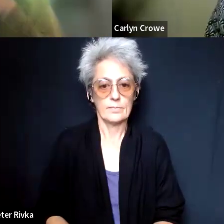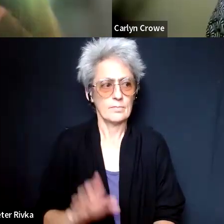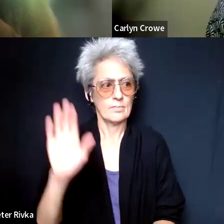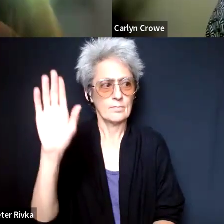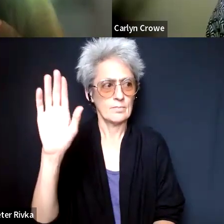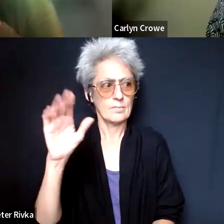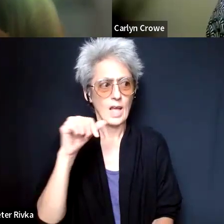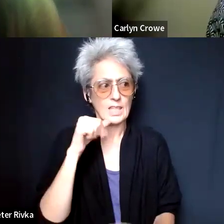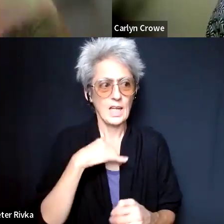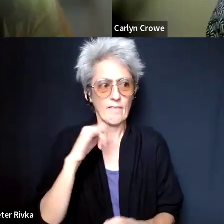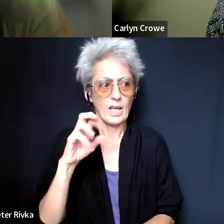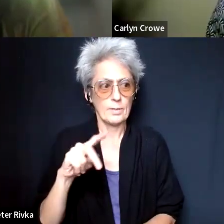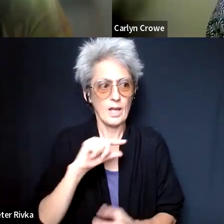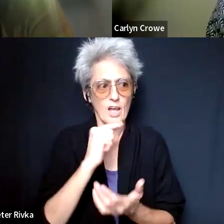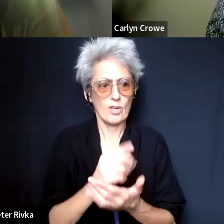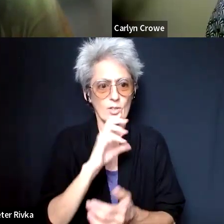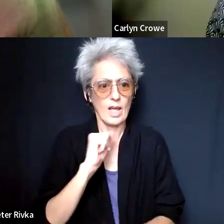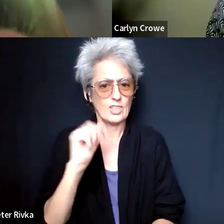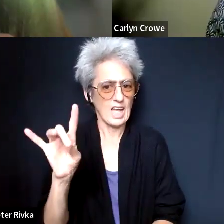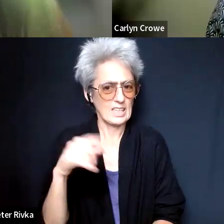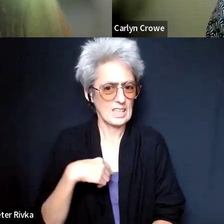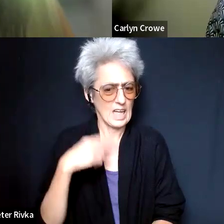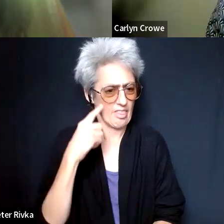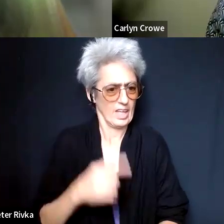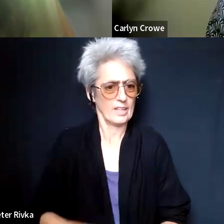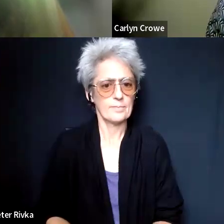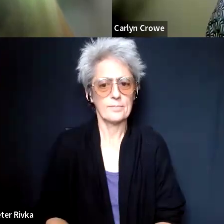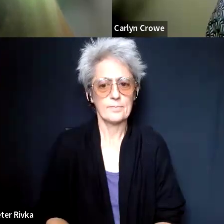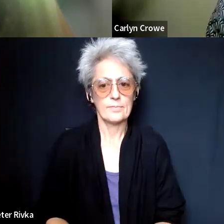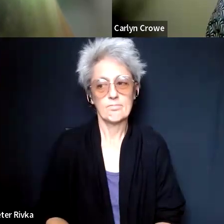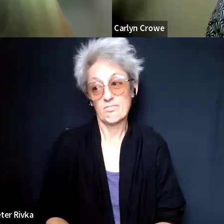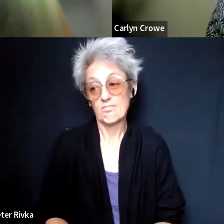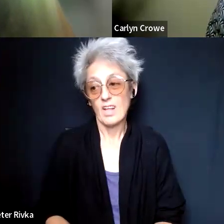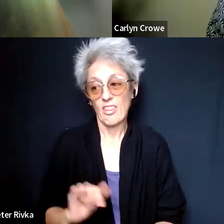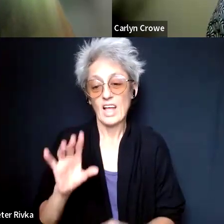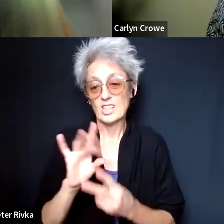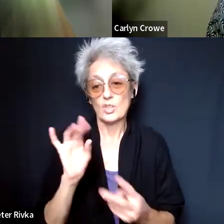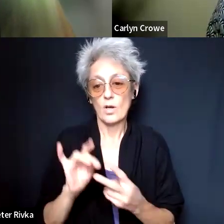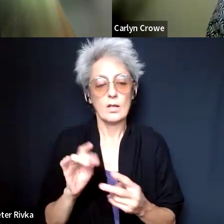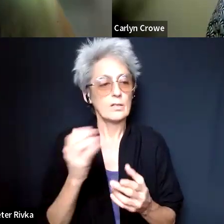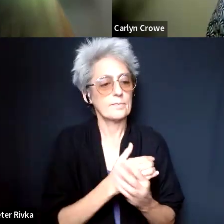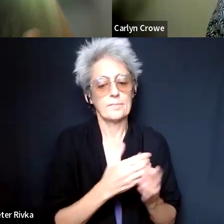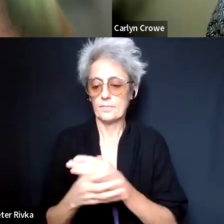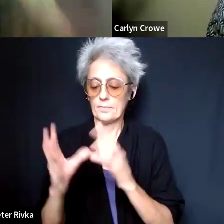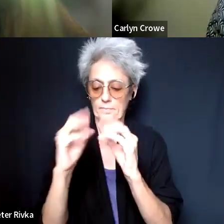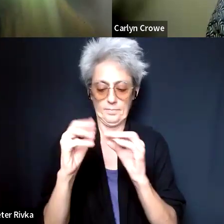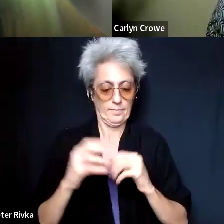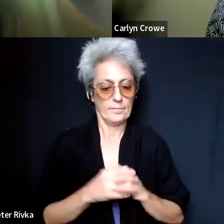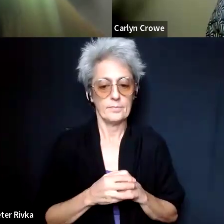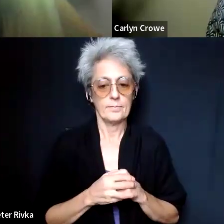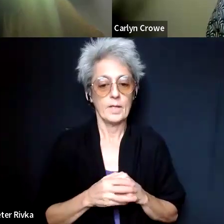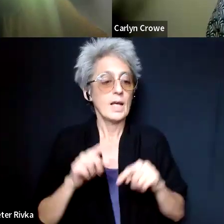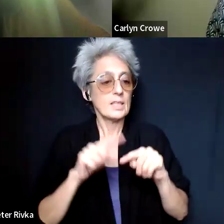at 18, I think it was. Yeah, it's a choice. I I don't, think if it you've heard, depends what services you